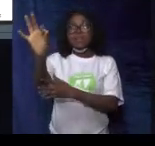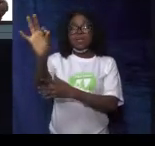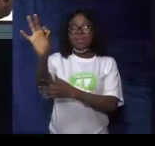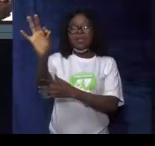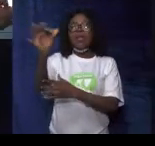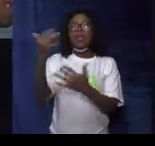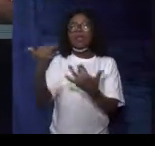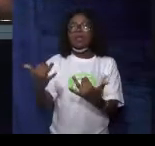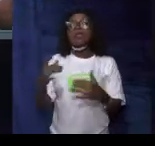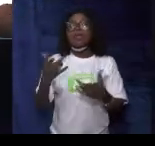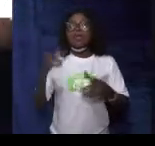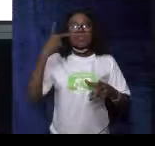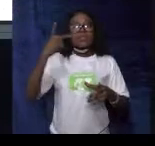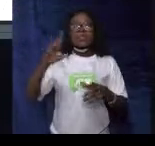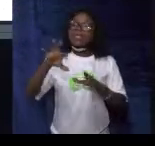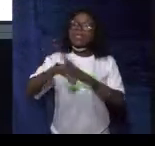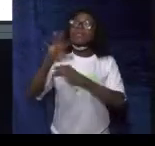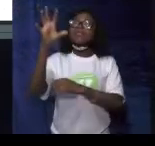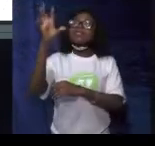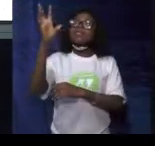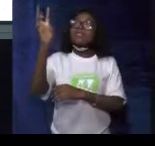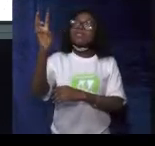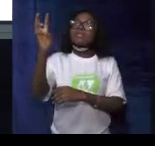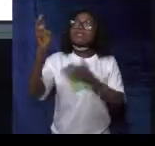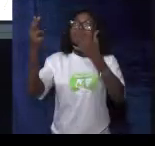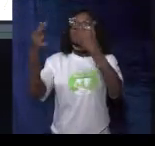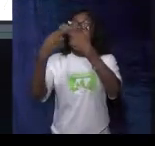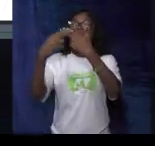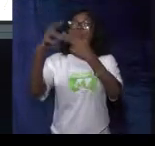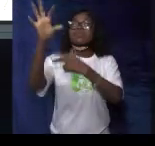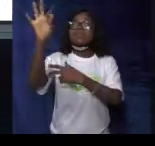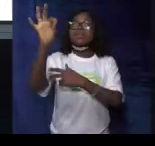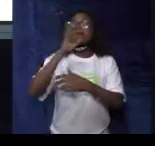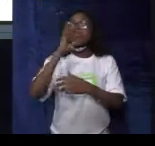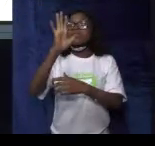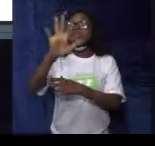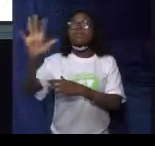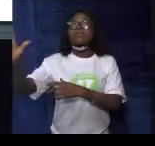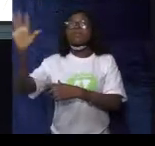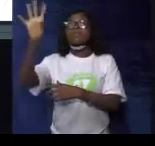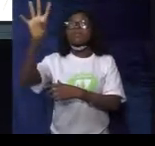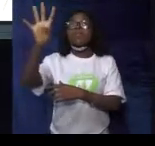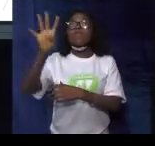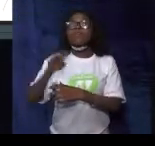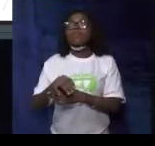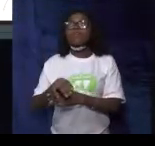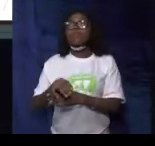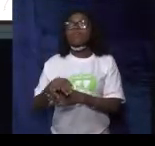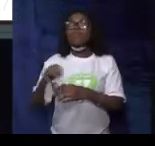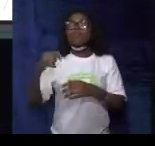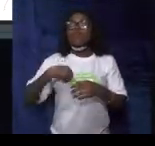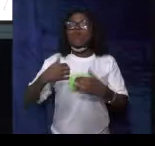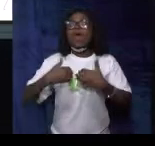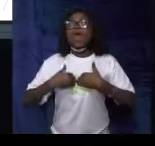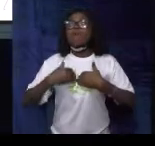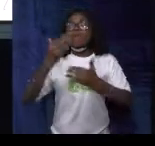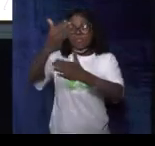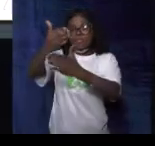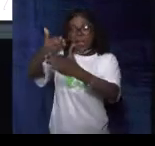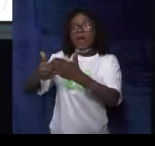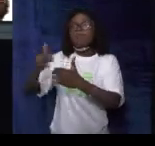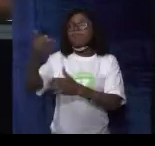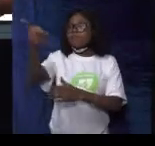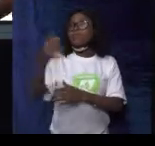6, 7, 8, 9. Now that's 6 in 9 places. 6 times 9 is 54. But you